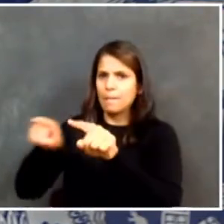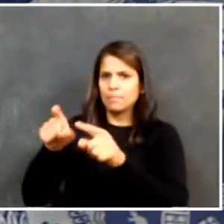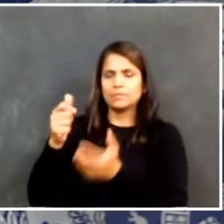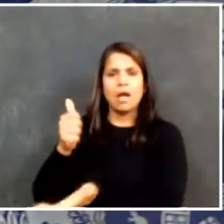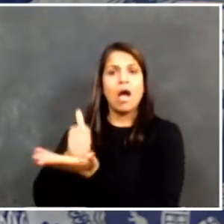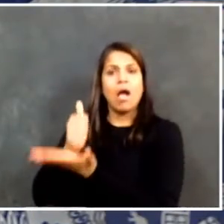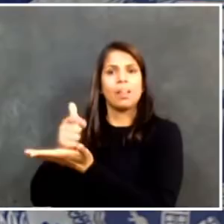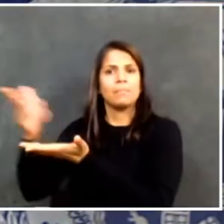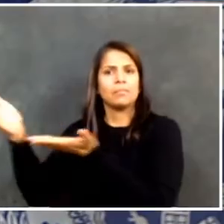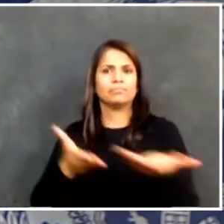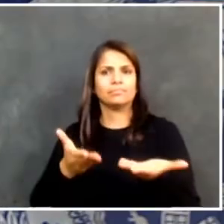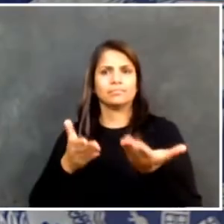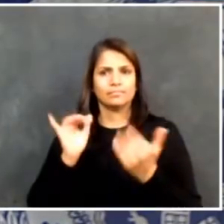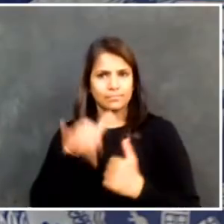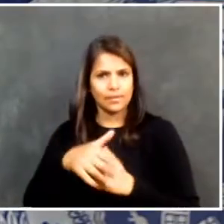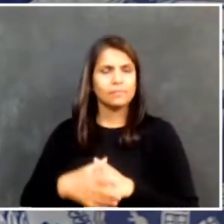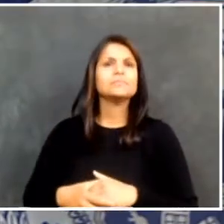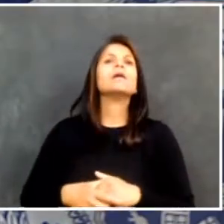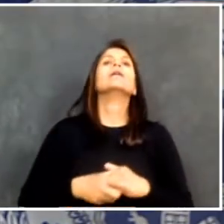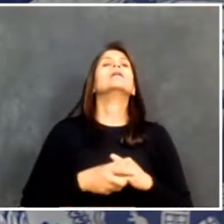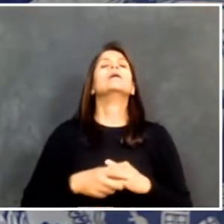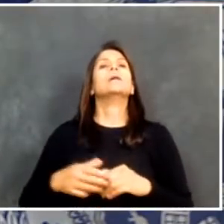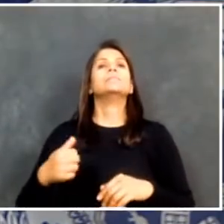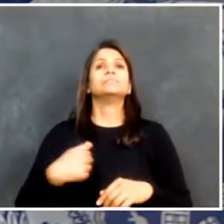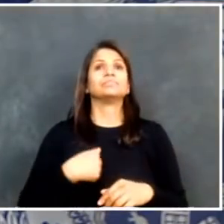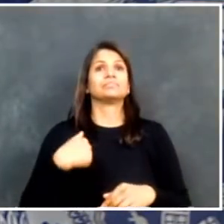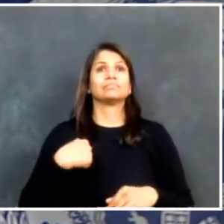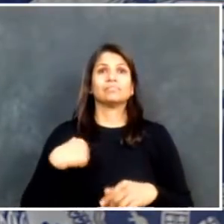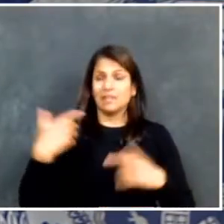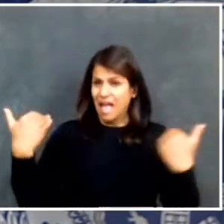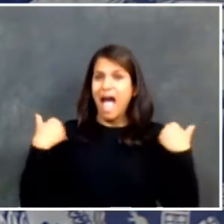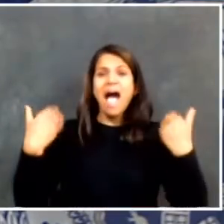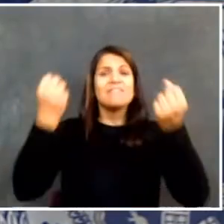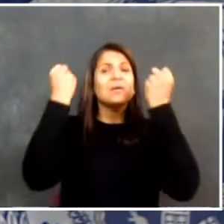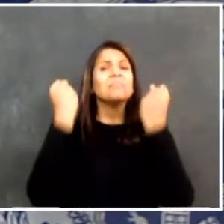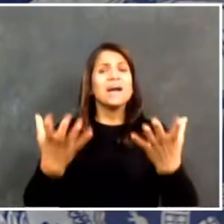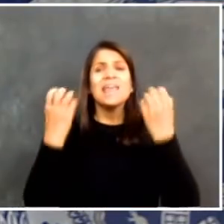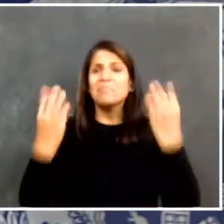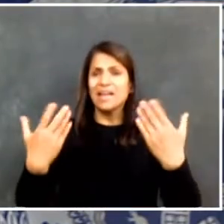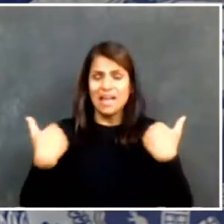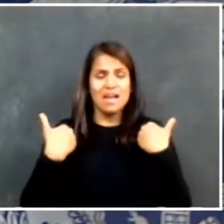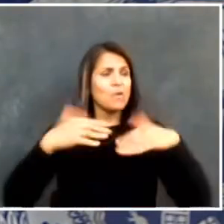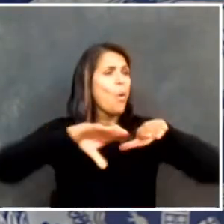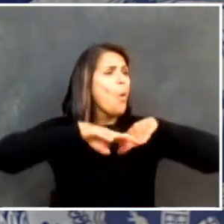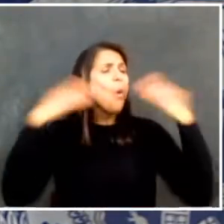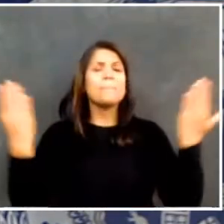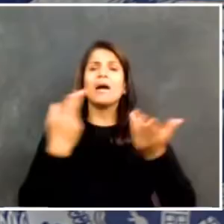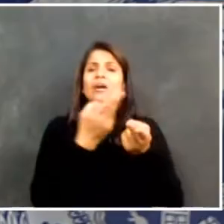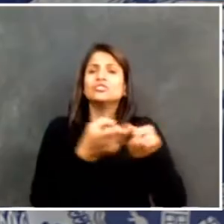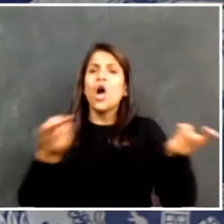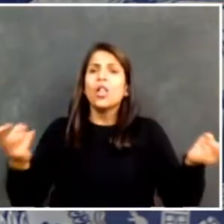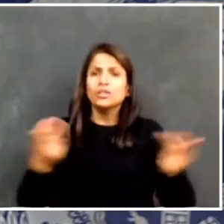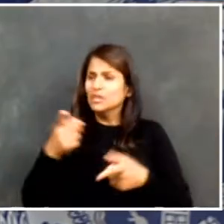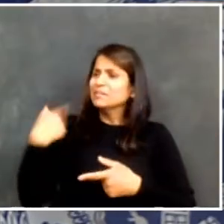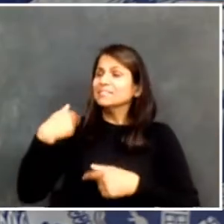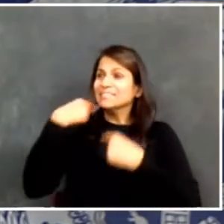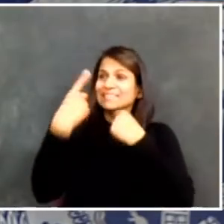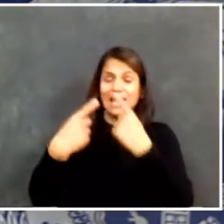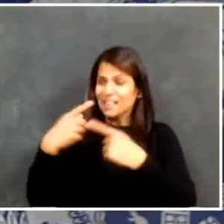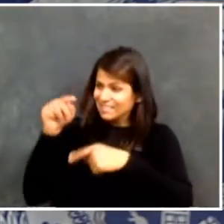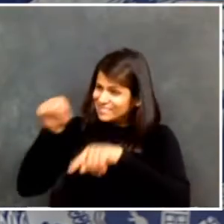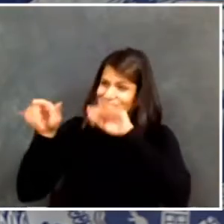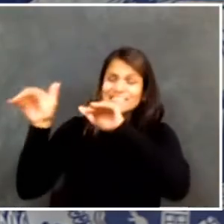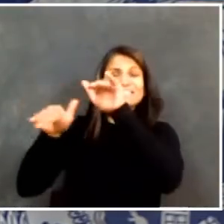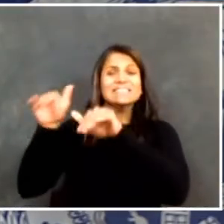thousand, a very, very sad reality, of several thousand New Yorkers who are street homeless, permanently homeless, we have not seen much